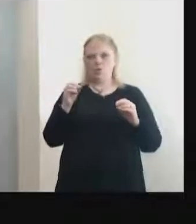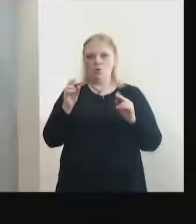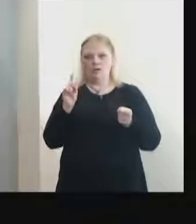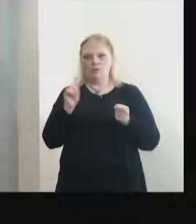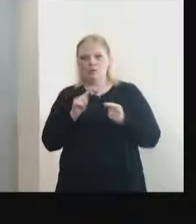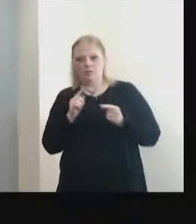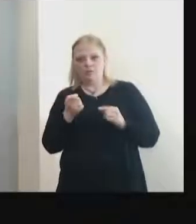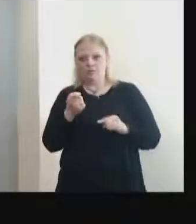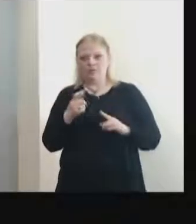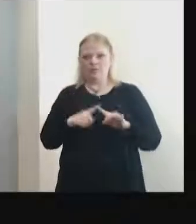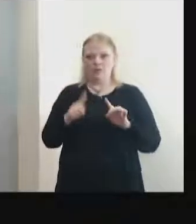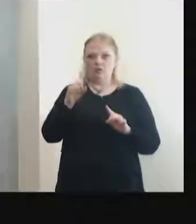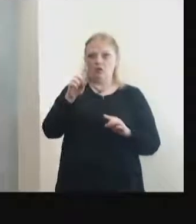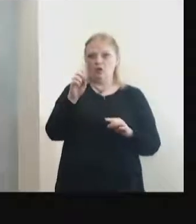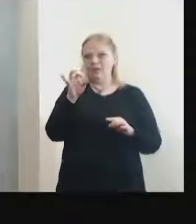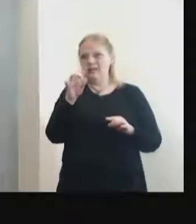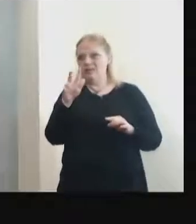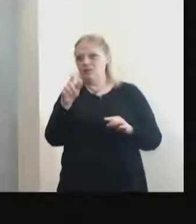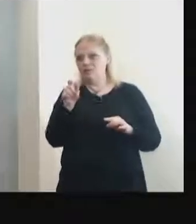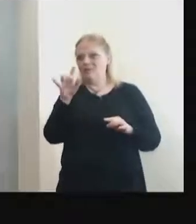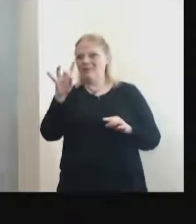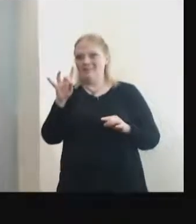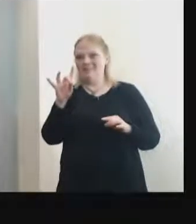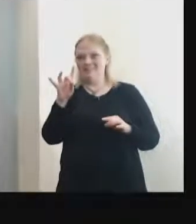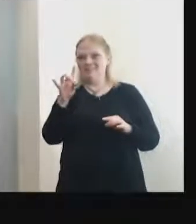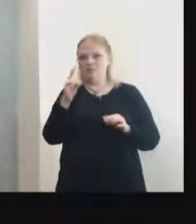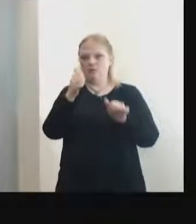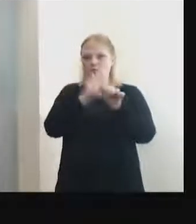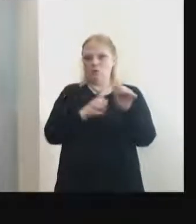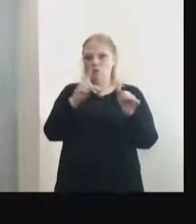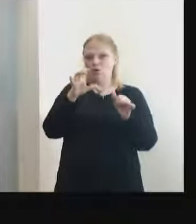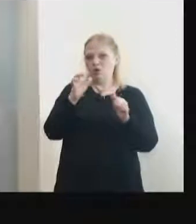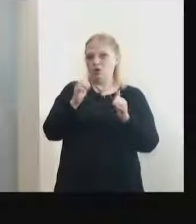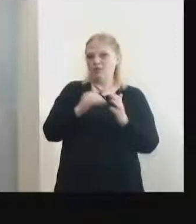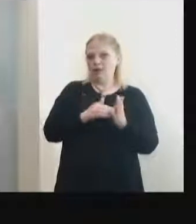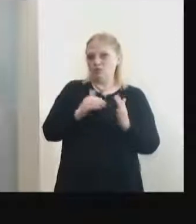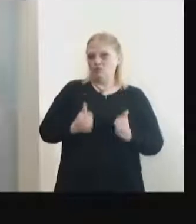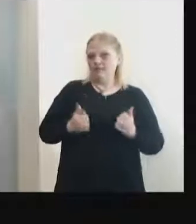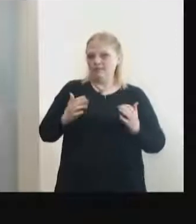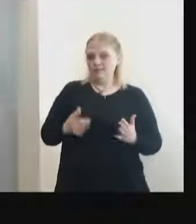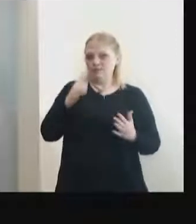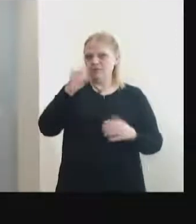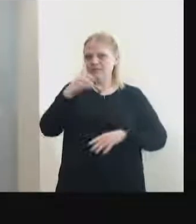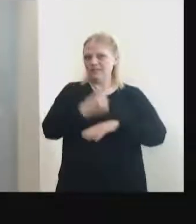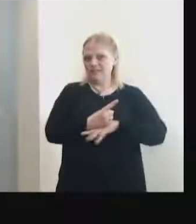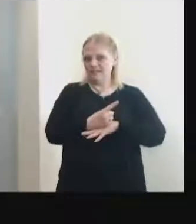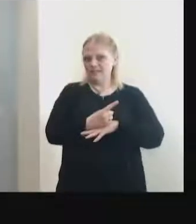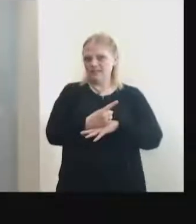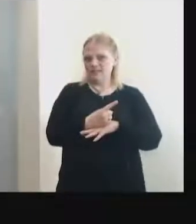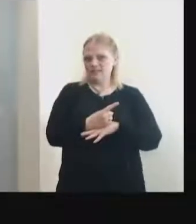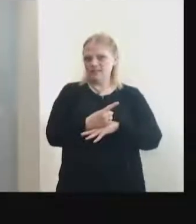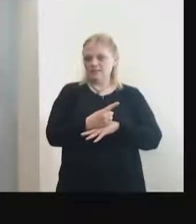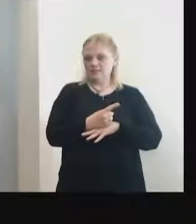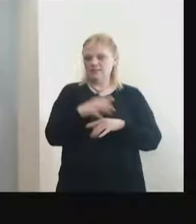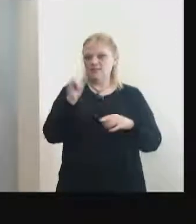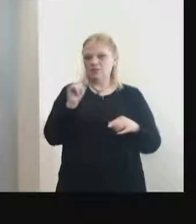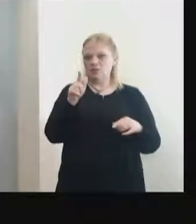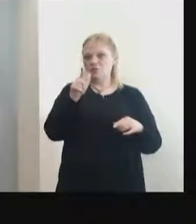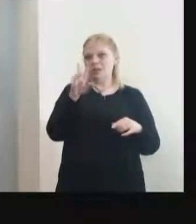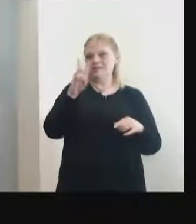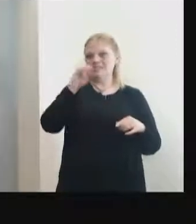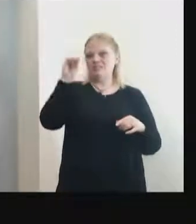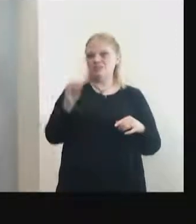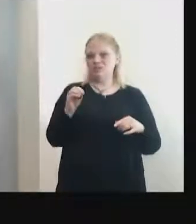lower, but there are 183.8 cases per 100,000 residents over a 7-day period. That is a